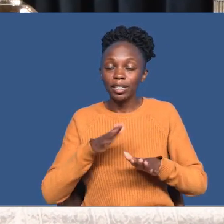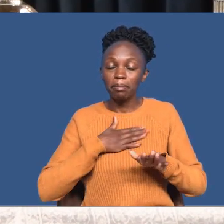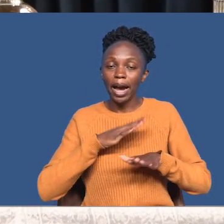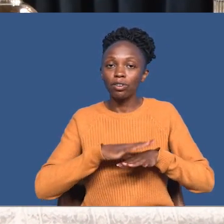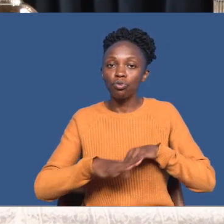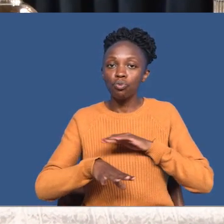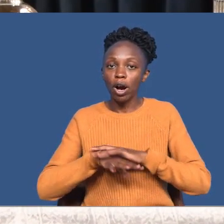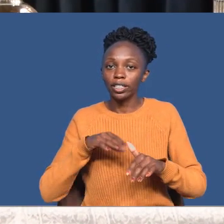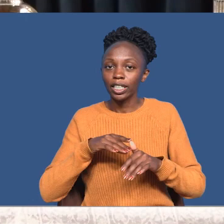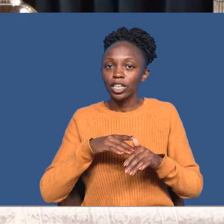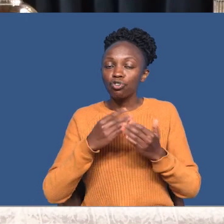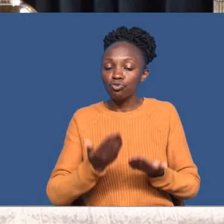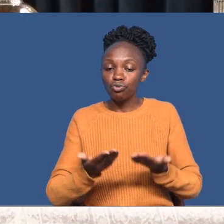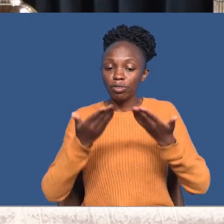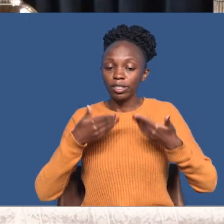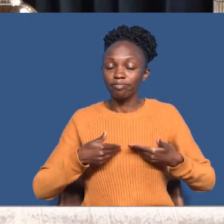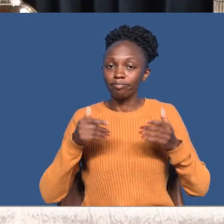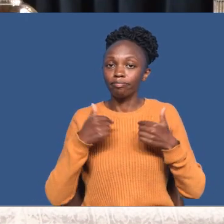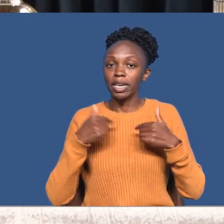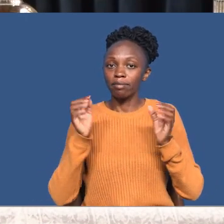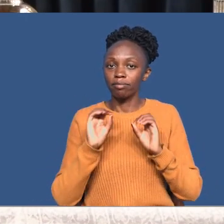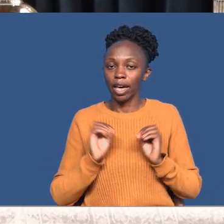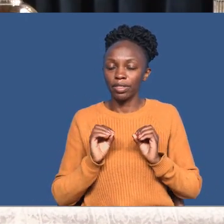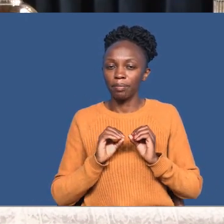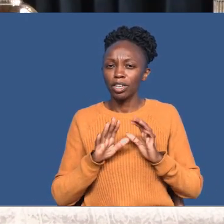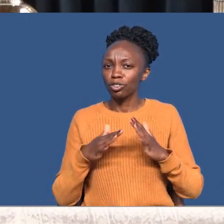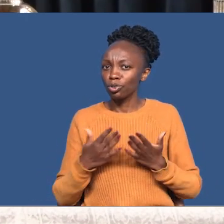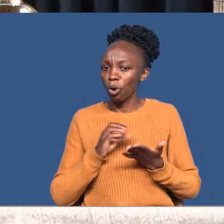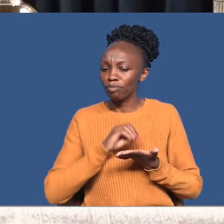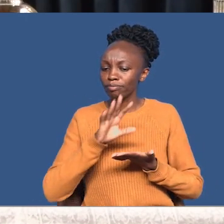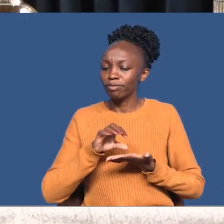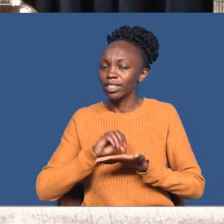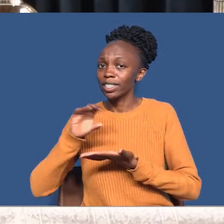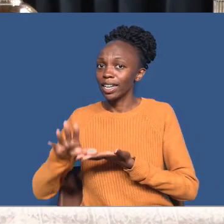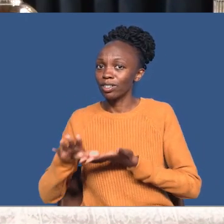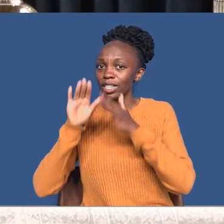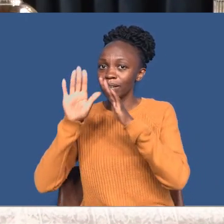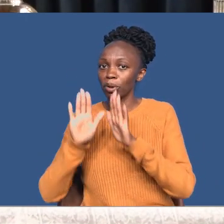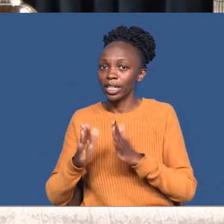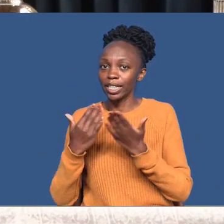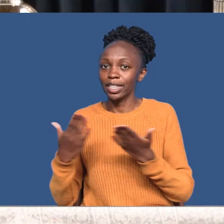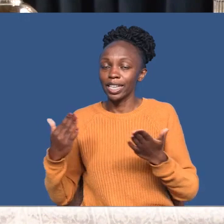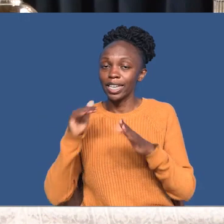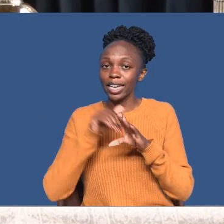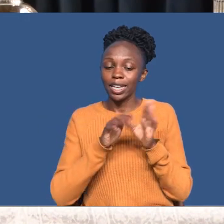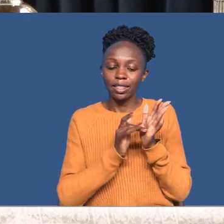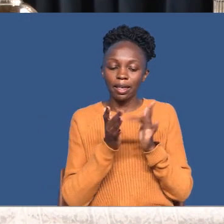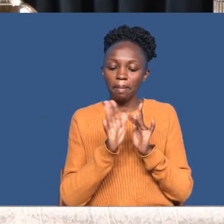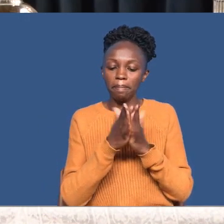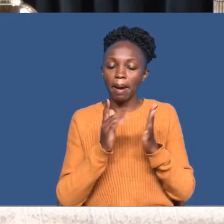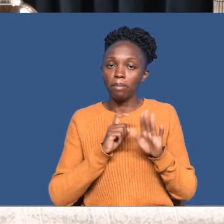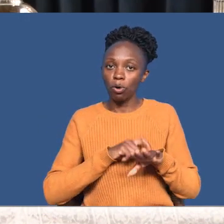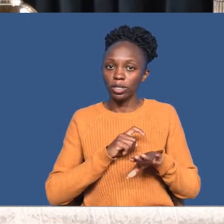You are never generous to me. So generosity was such an important theme in the Bible times